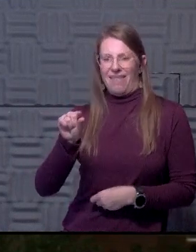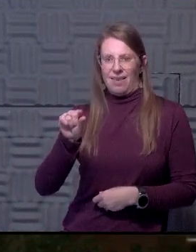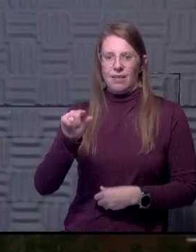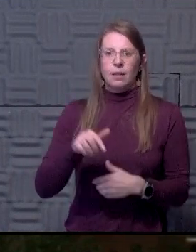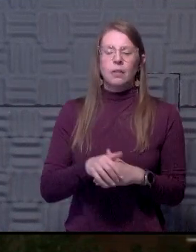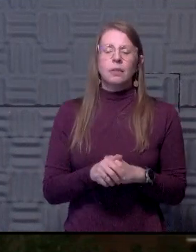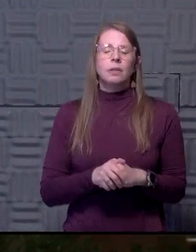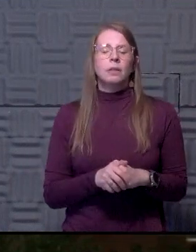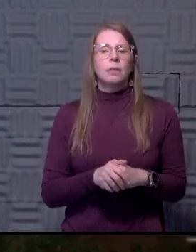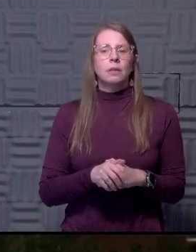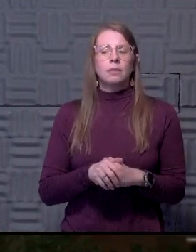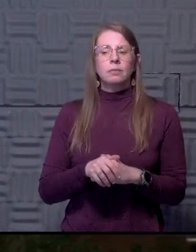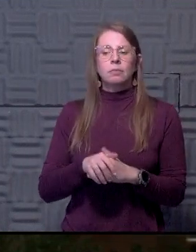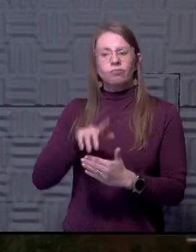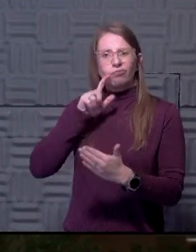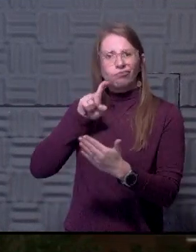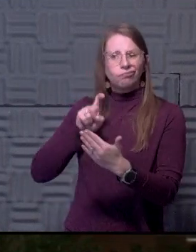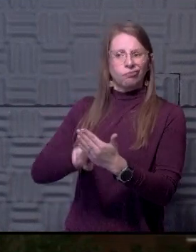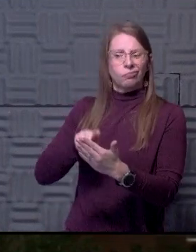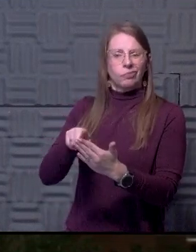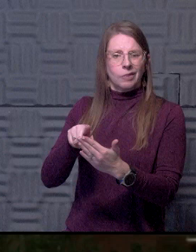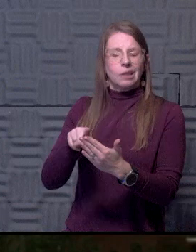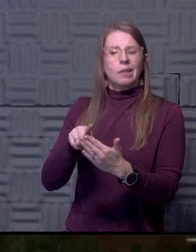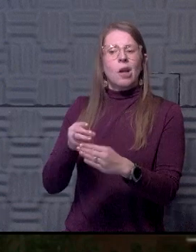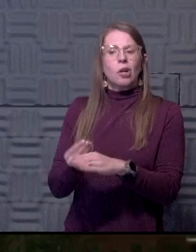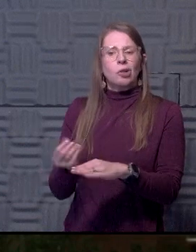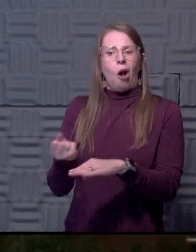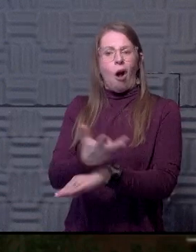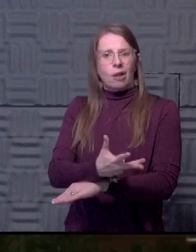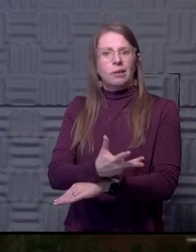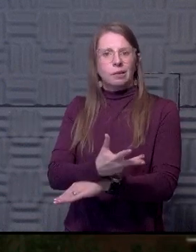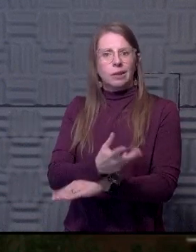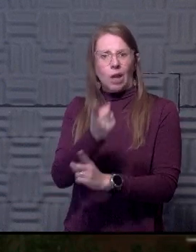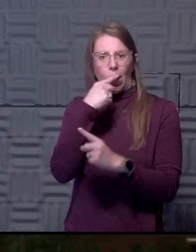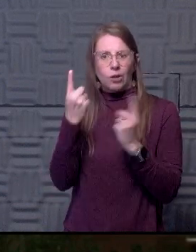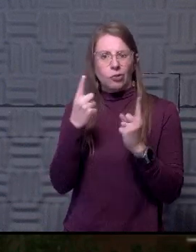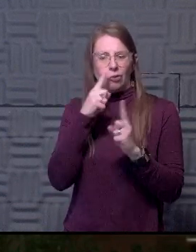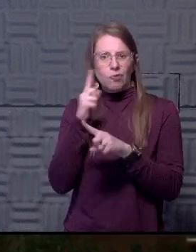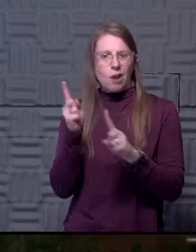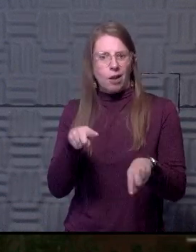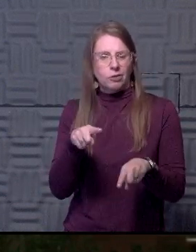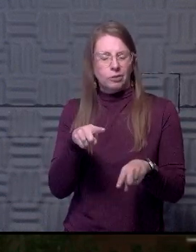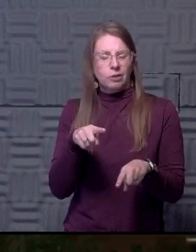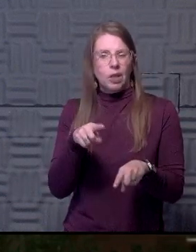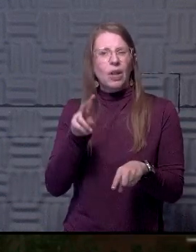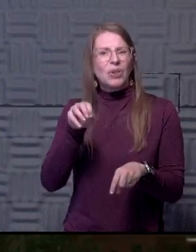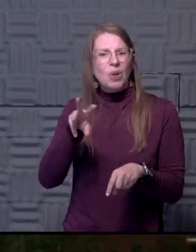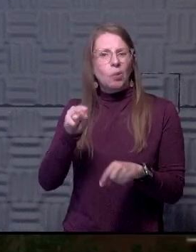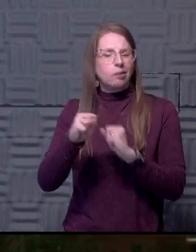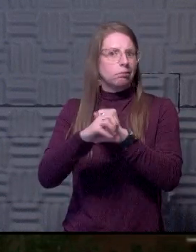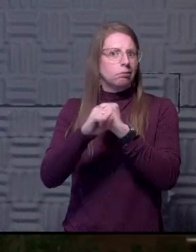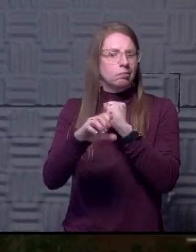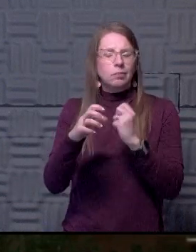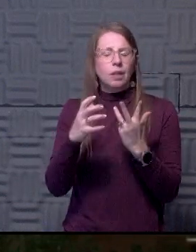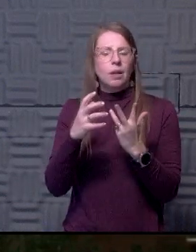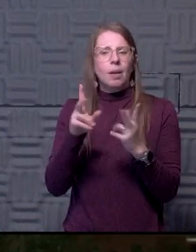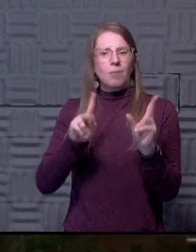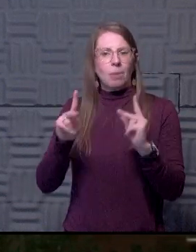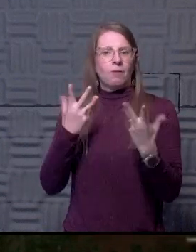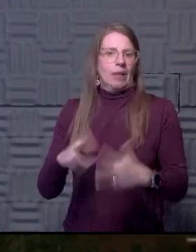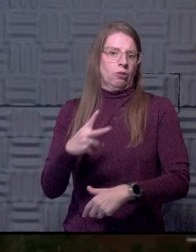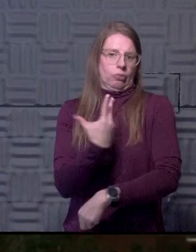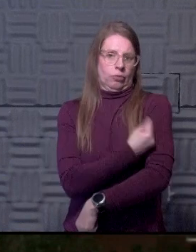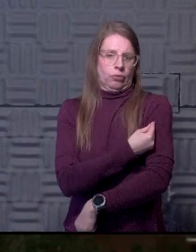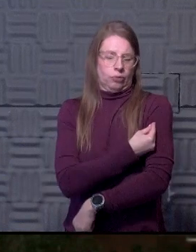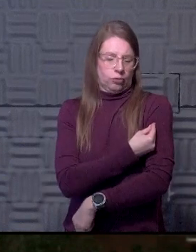are identifying as a culprit that's causing all these allergic reactions that you have heard about in the news for people that have received the Pfizer